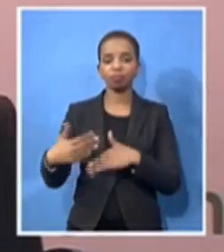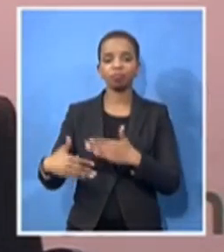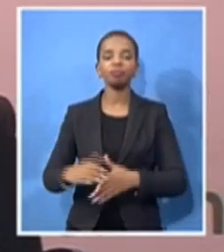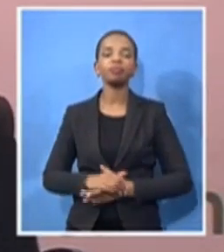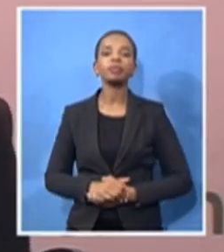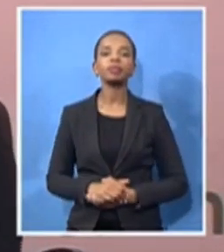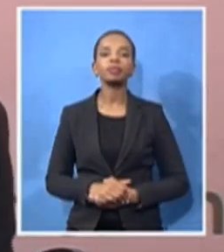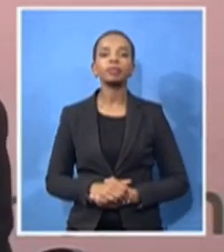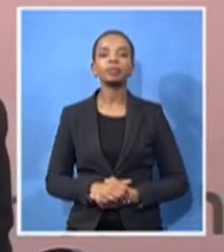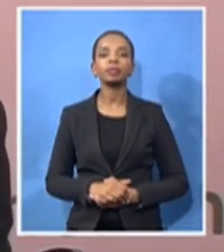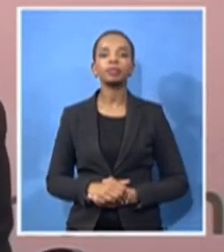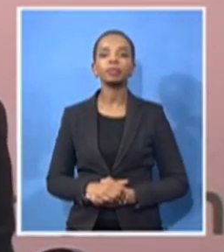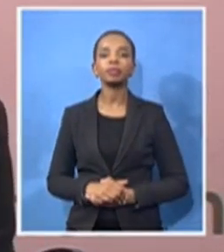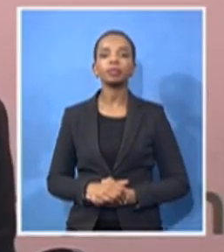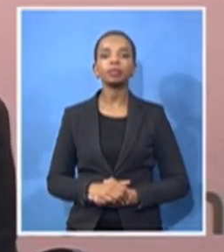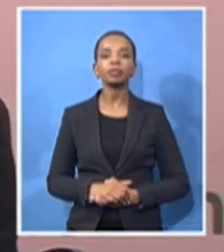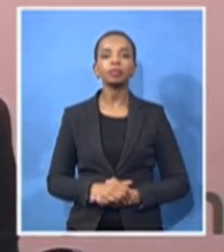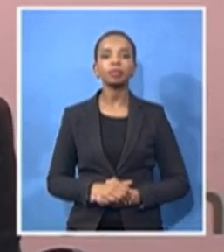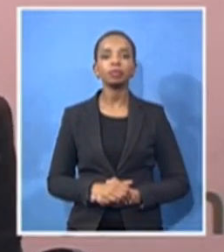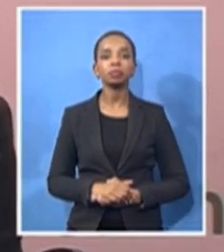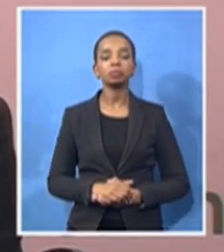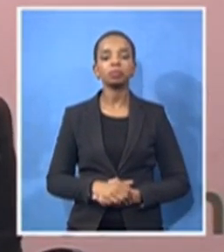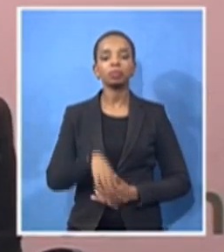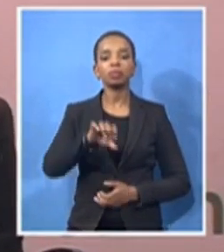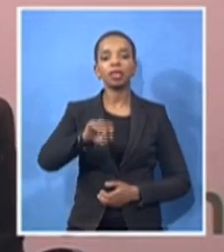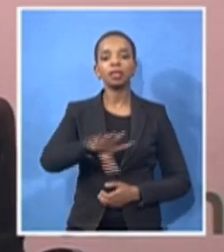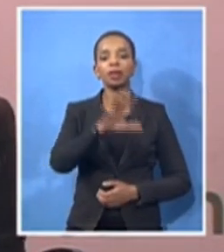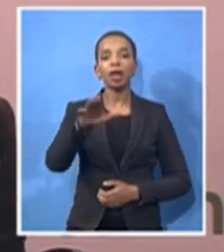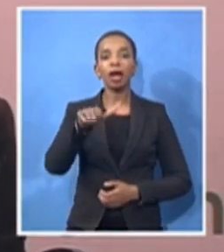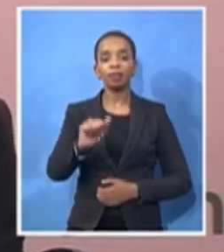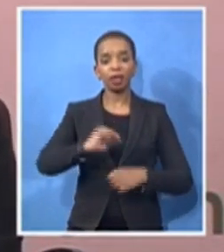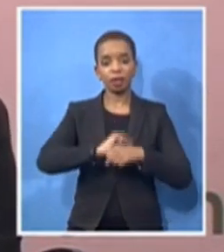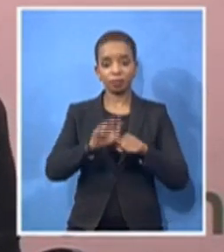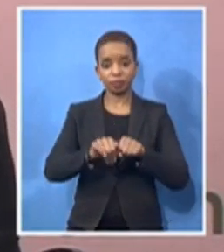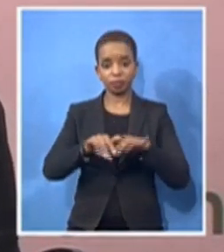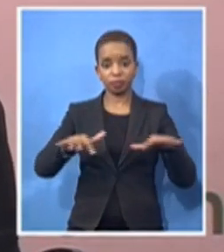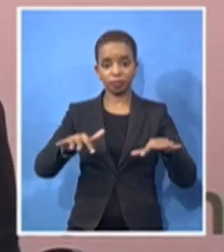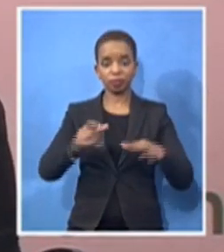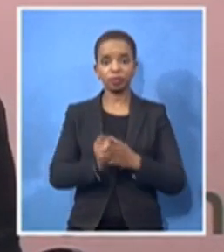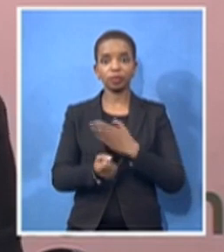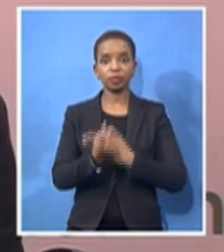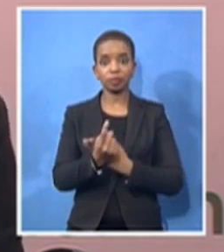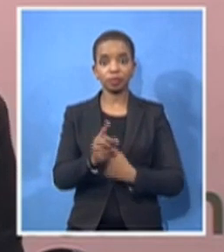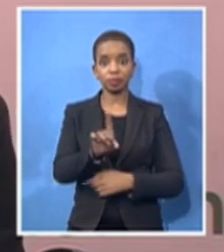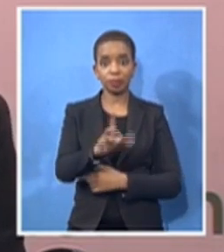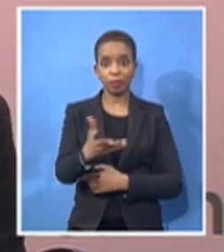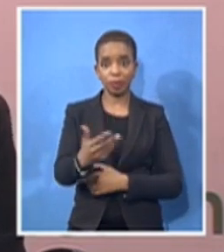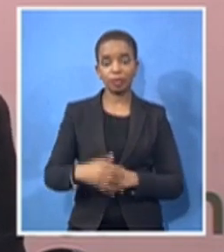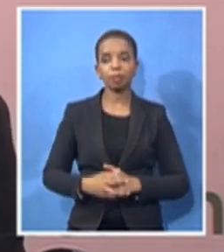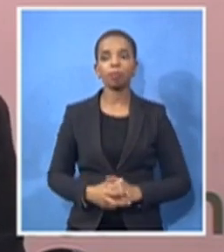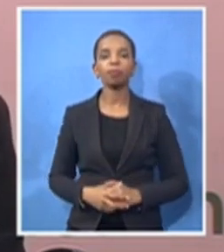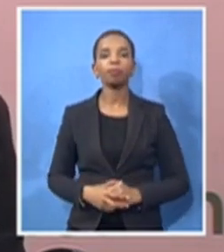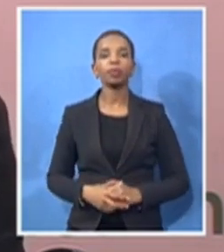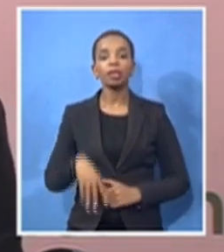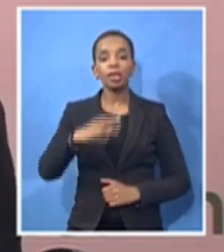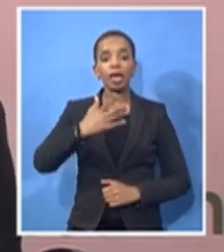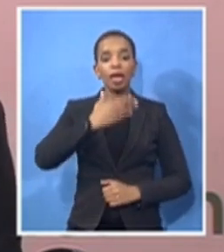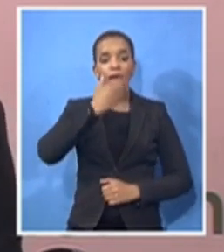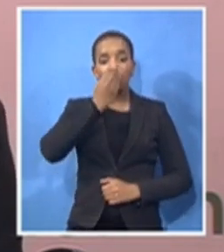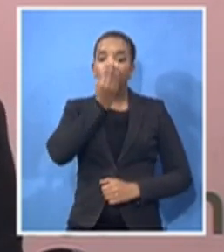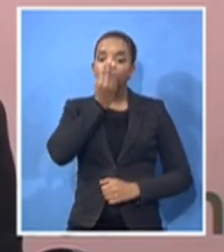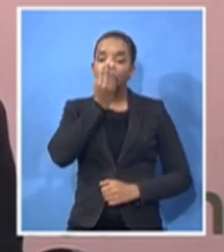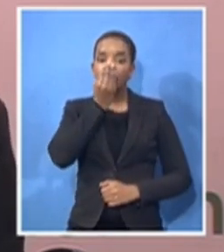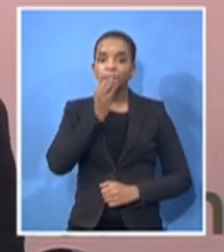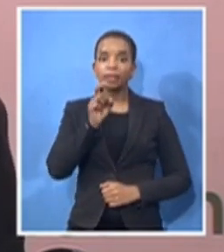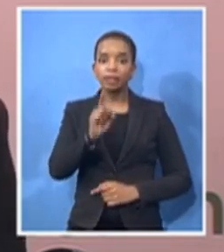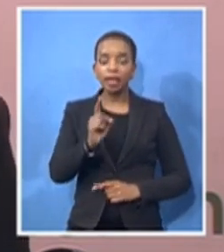COVID-19 response. These ventilators represent the best of America, and may we always strive to be